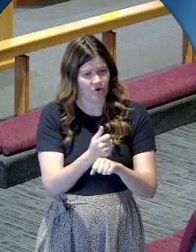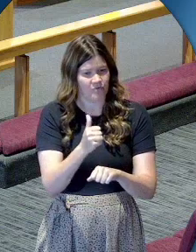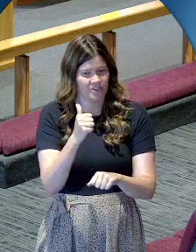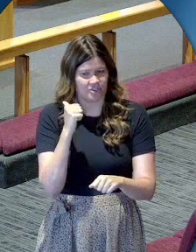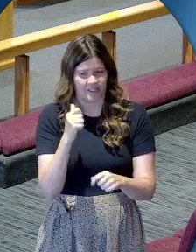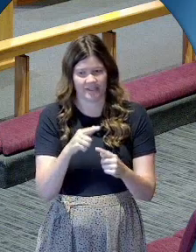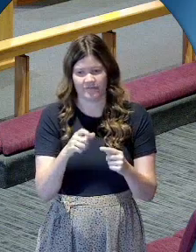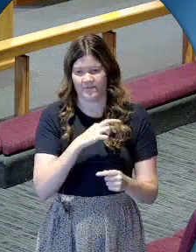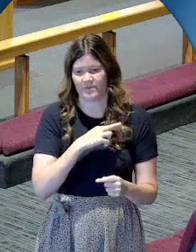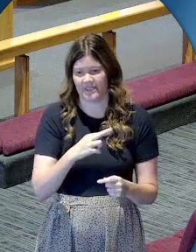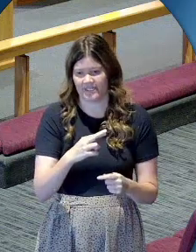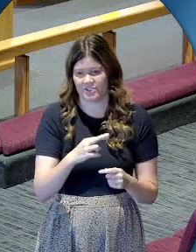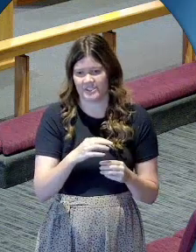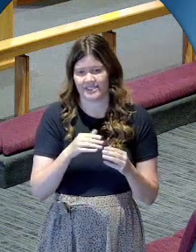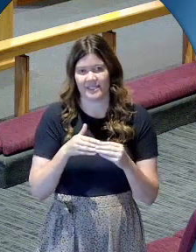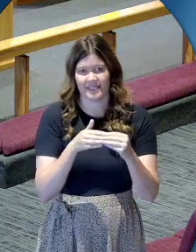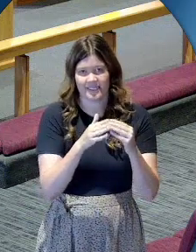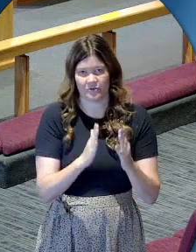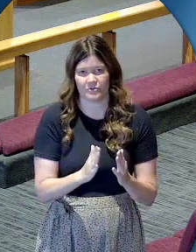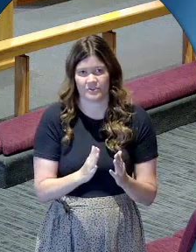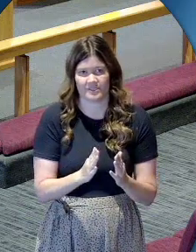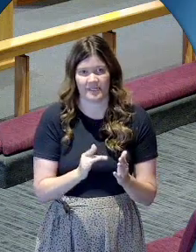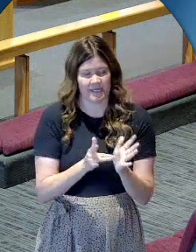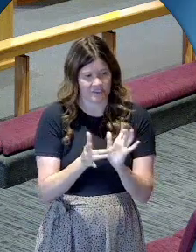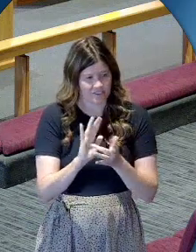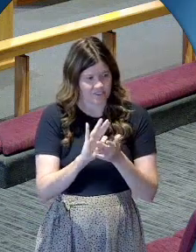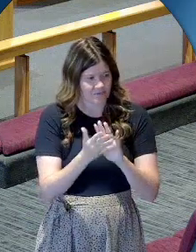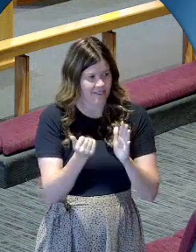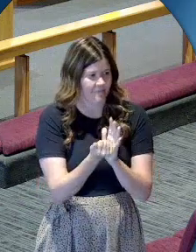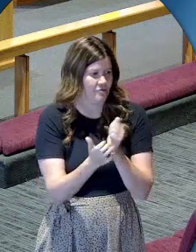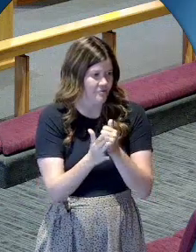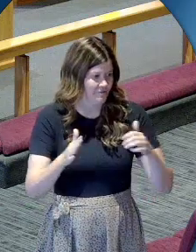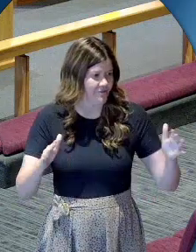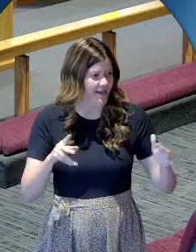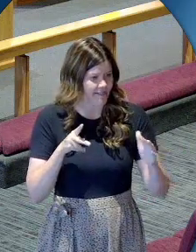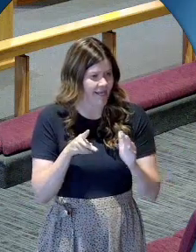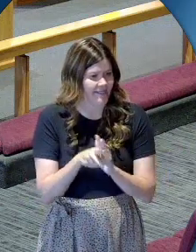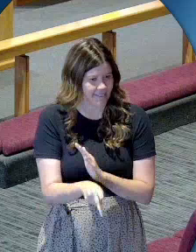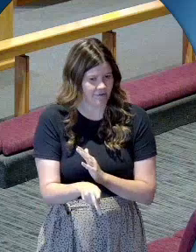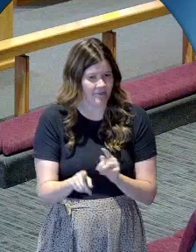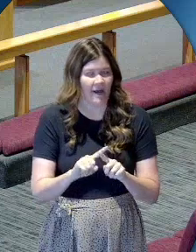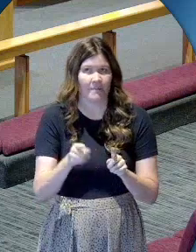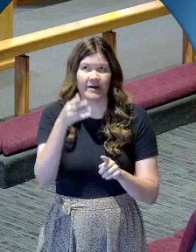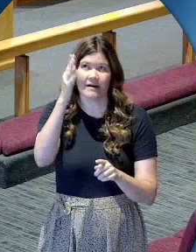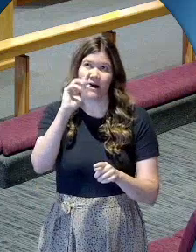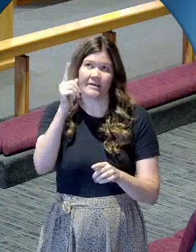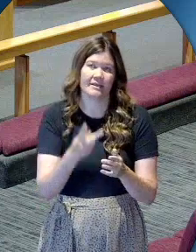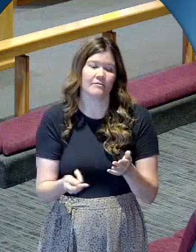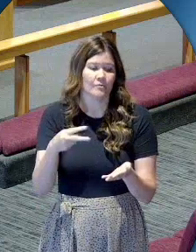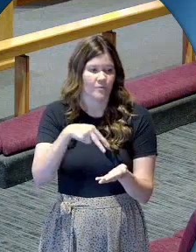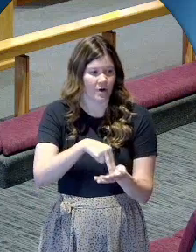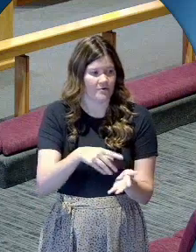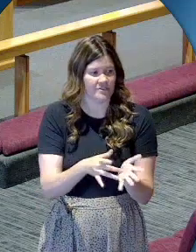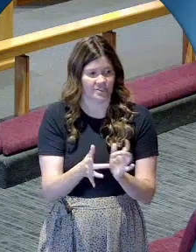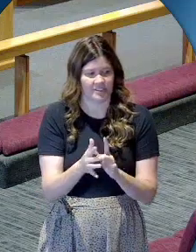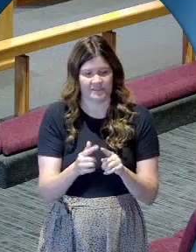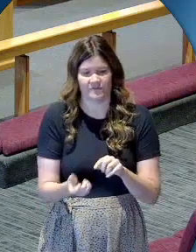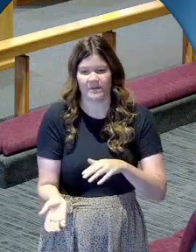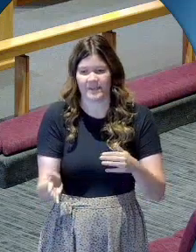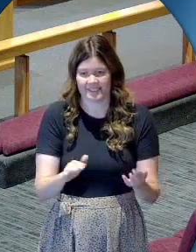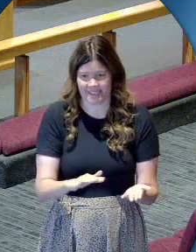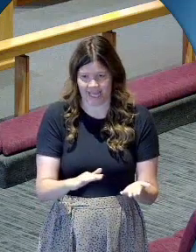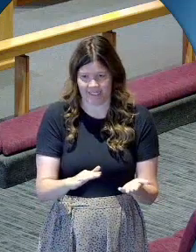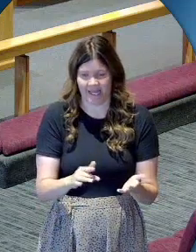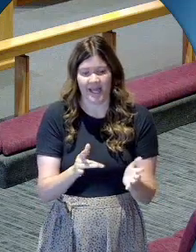by the religious leaders. He was crucified and killed by them, yet God raised Jesus from the dead, making him the cornerstone,